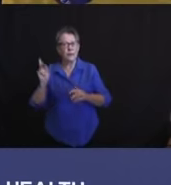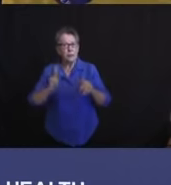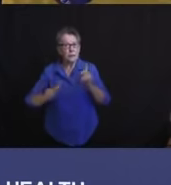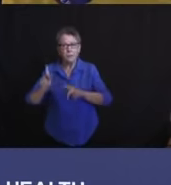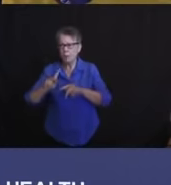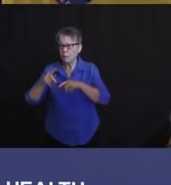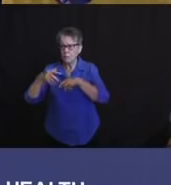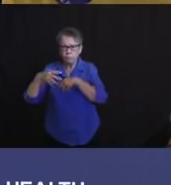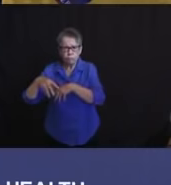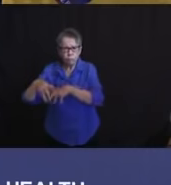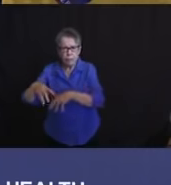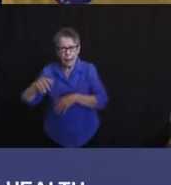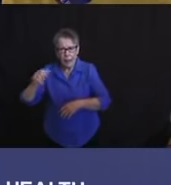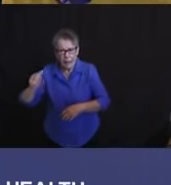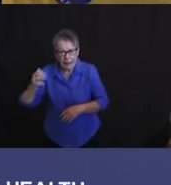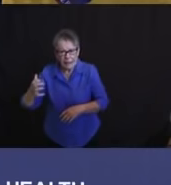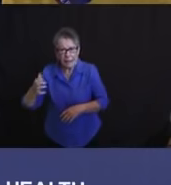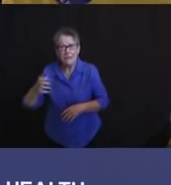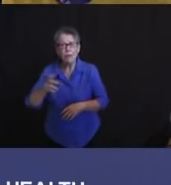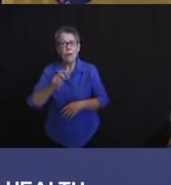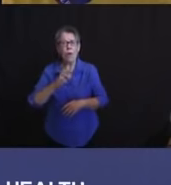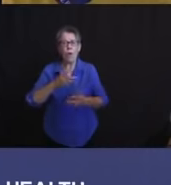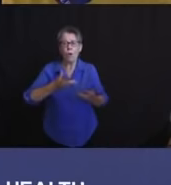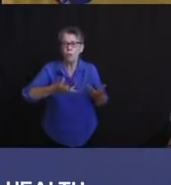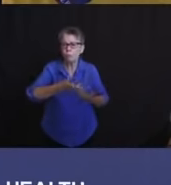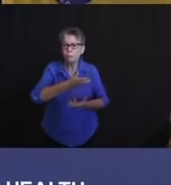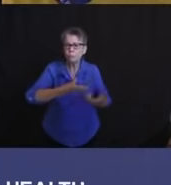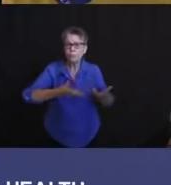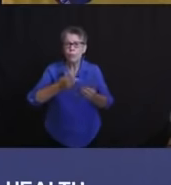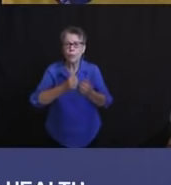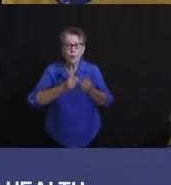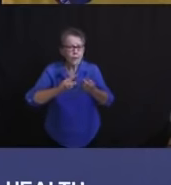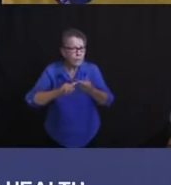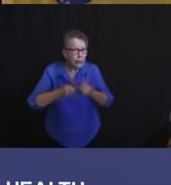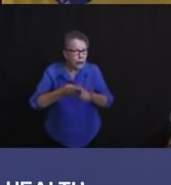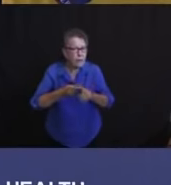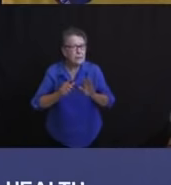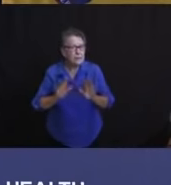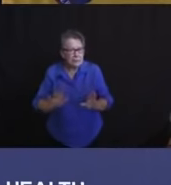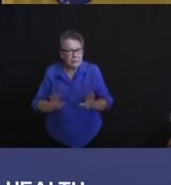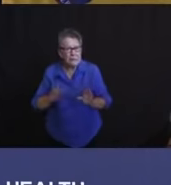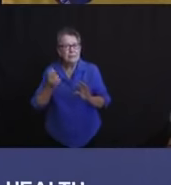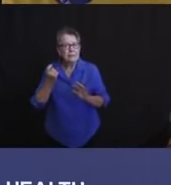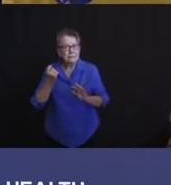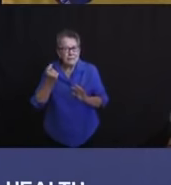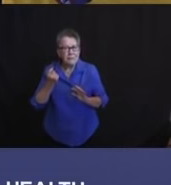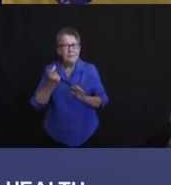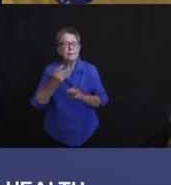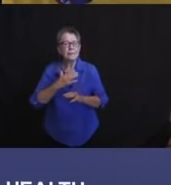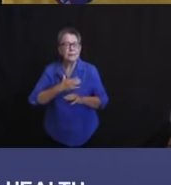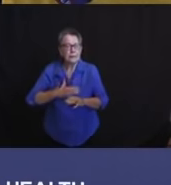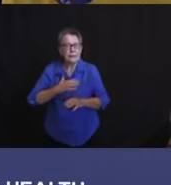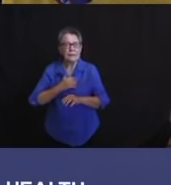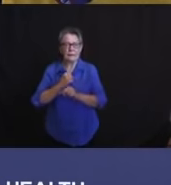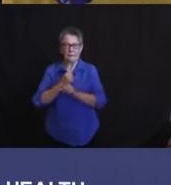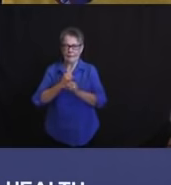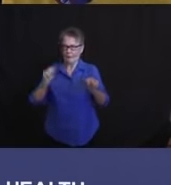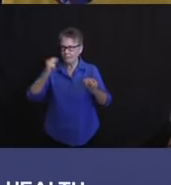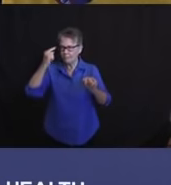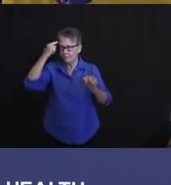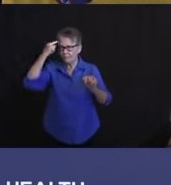backyard cookout, whatever it is, do it not just peacefully, but safely as we